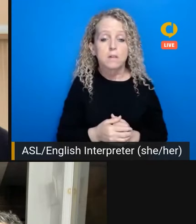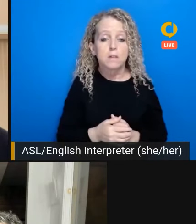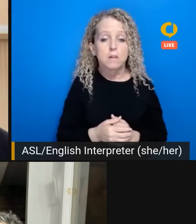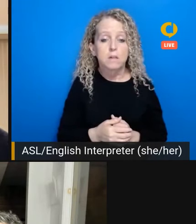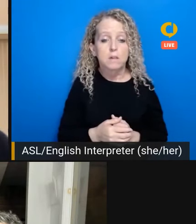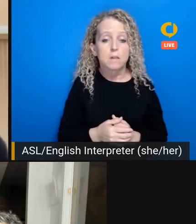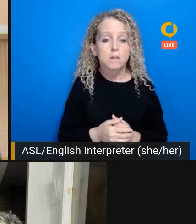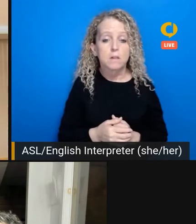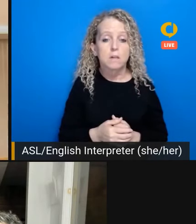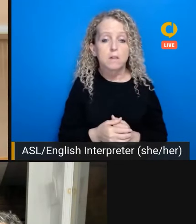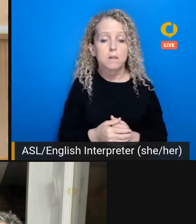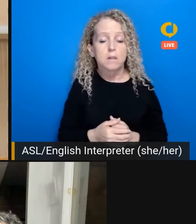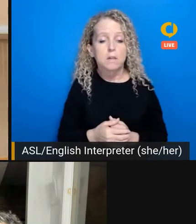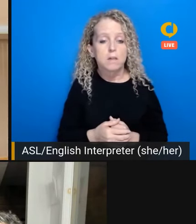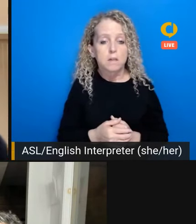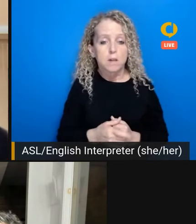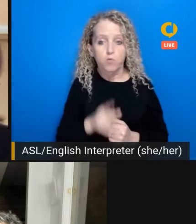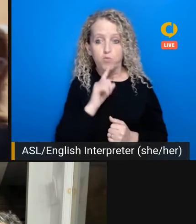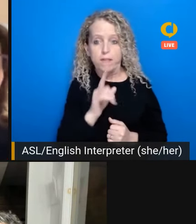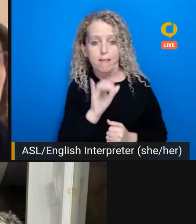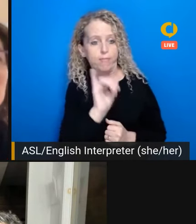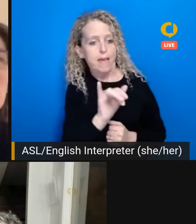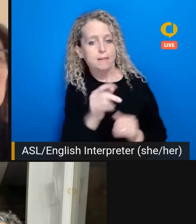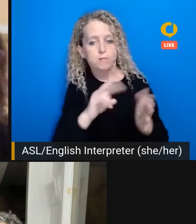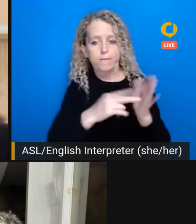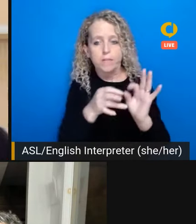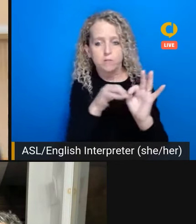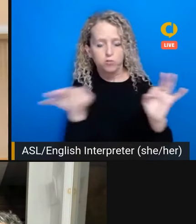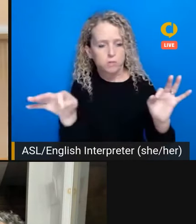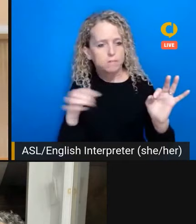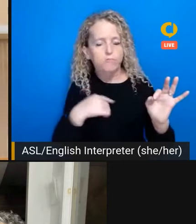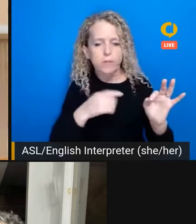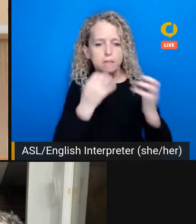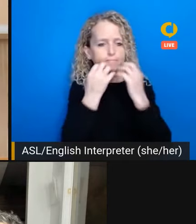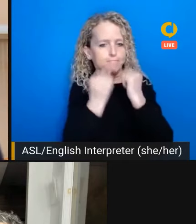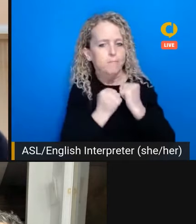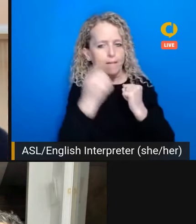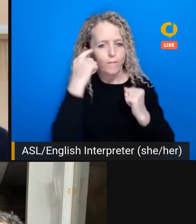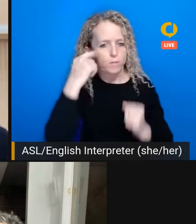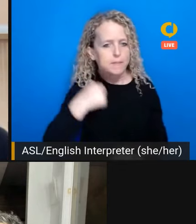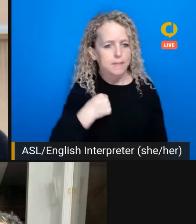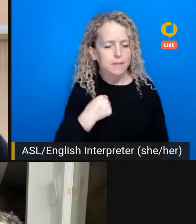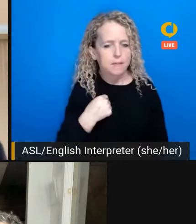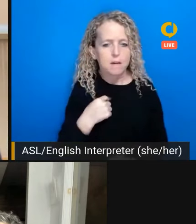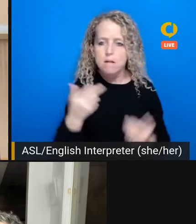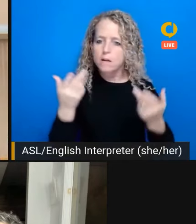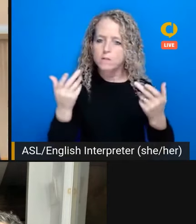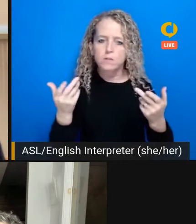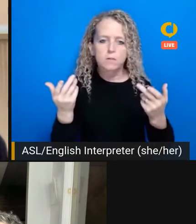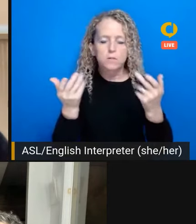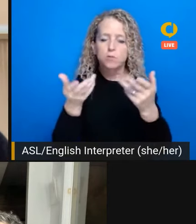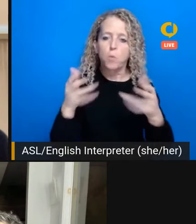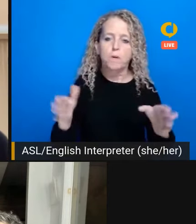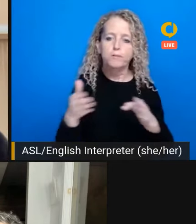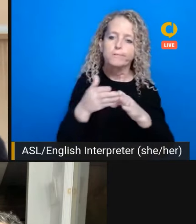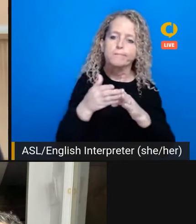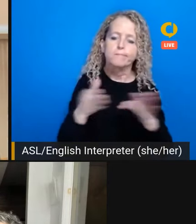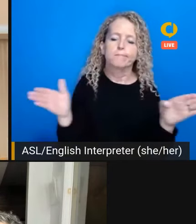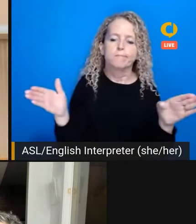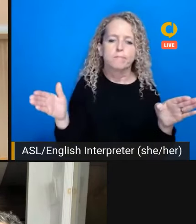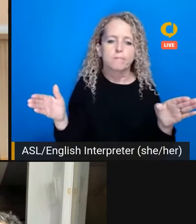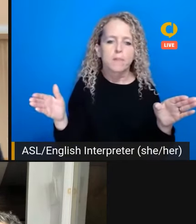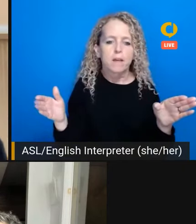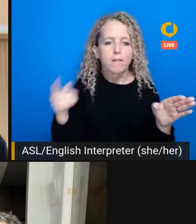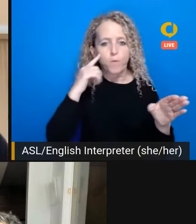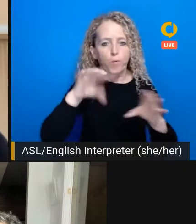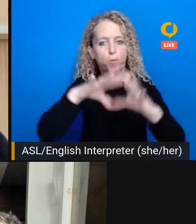an important part of that definition for my research. Okay, so I don't want to generalize it for the whole world, but for my